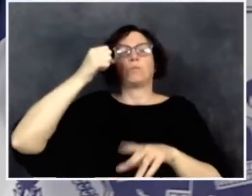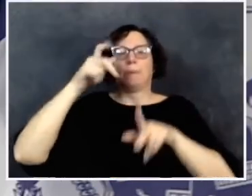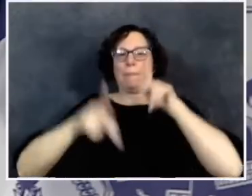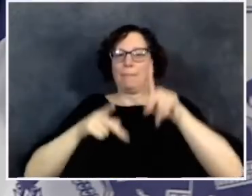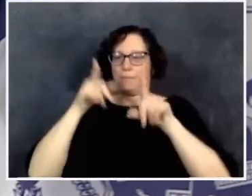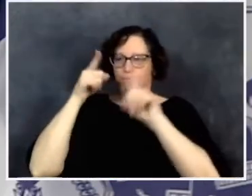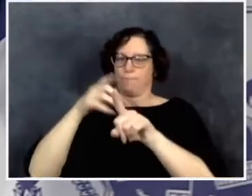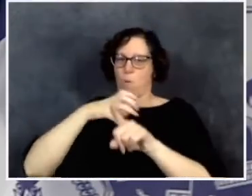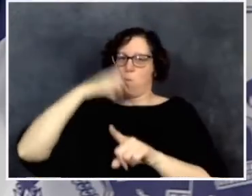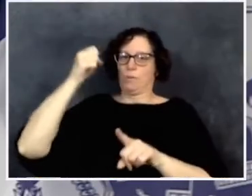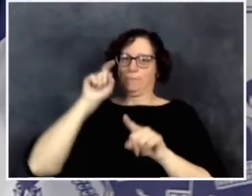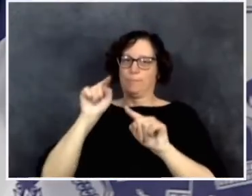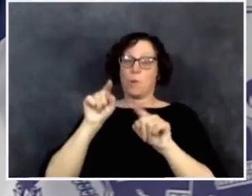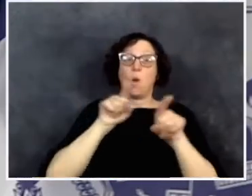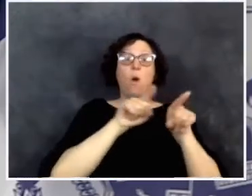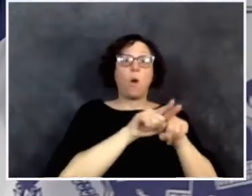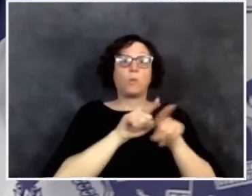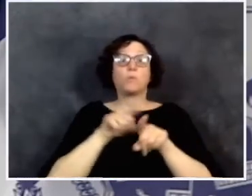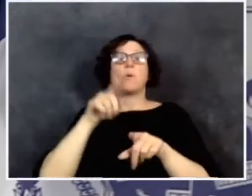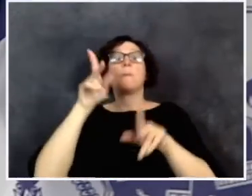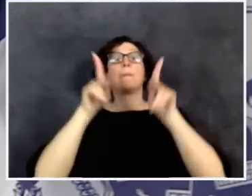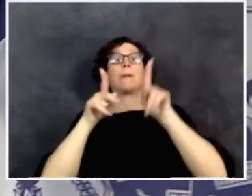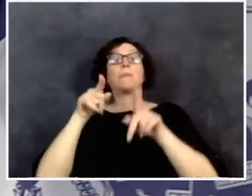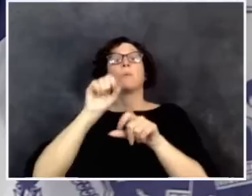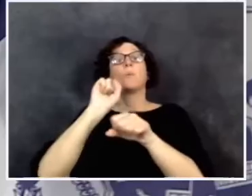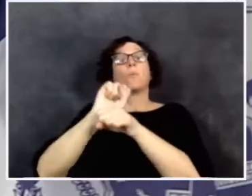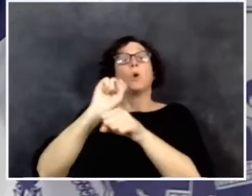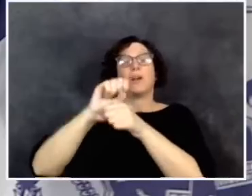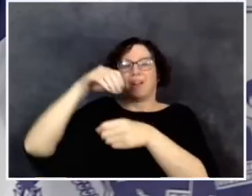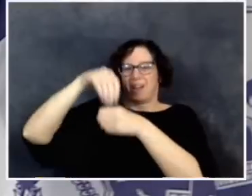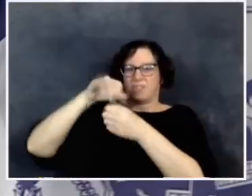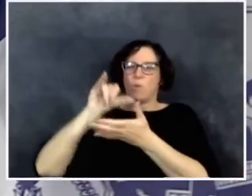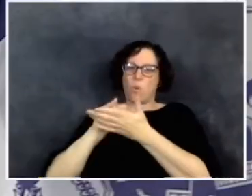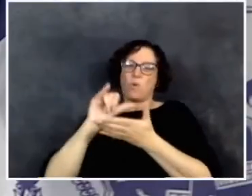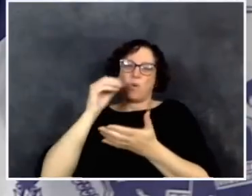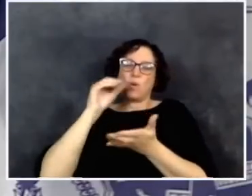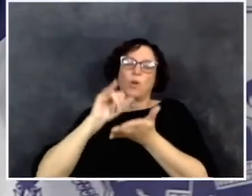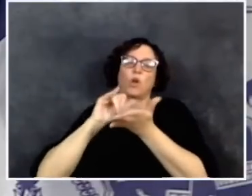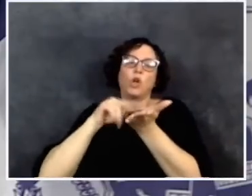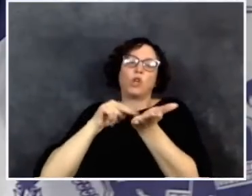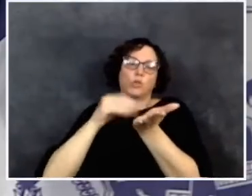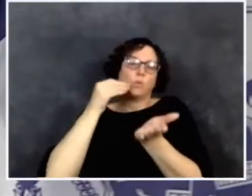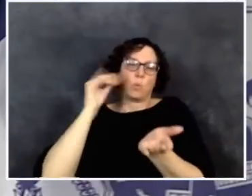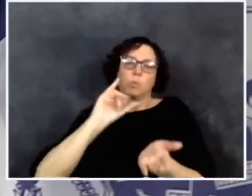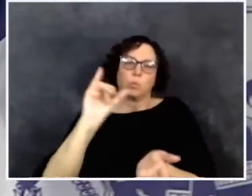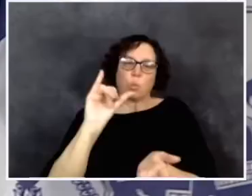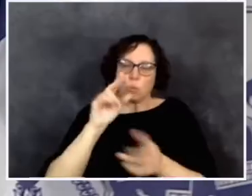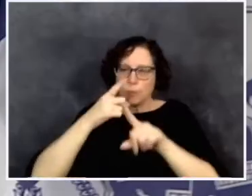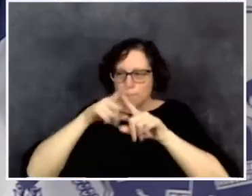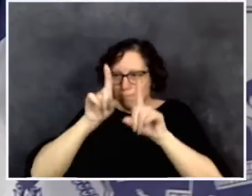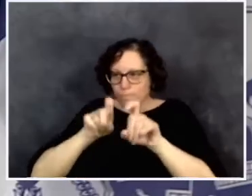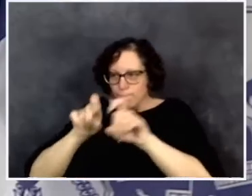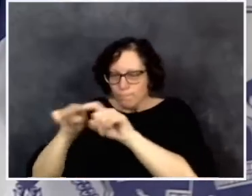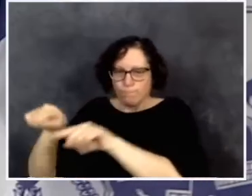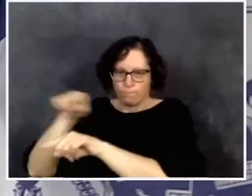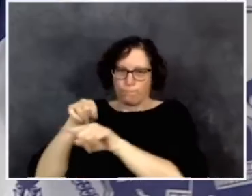directly are at the front line. A different way we're doing that in coordination with 1199 SCIU. So those test kits are being used in